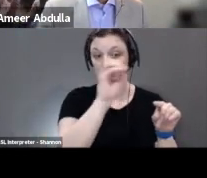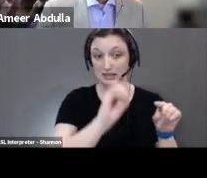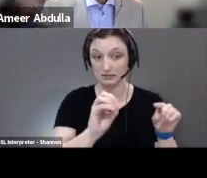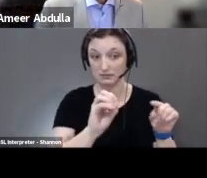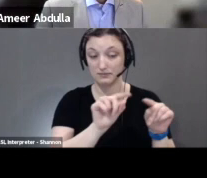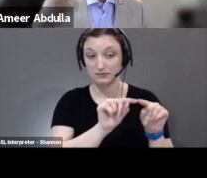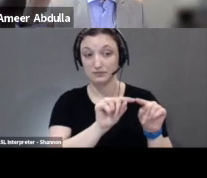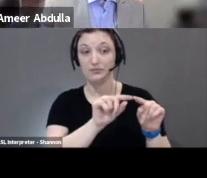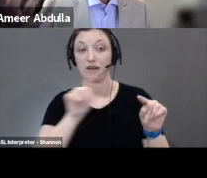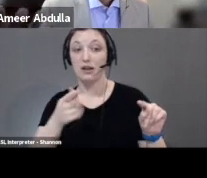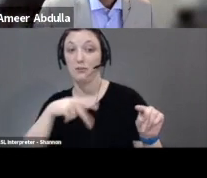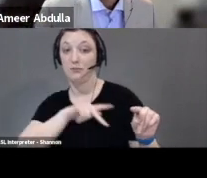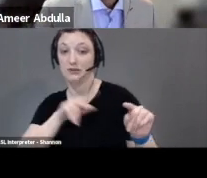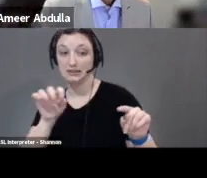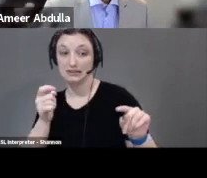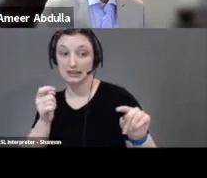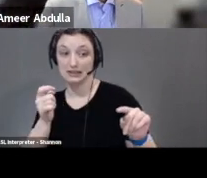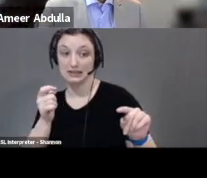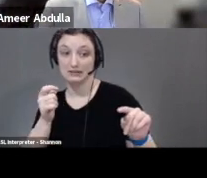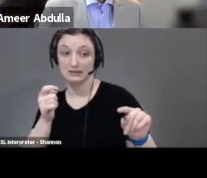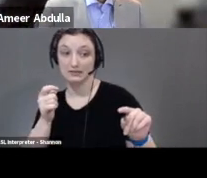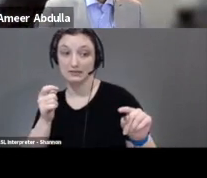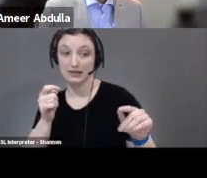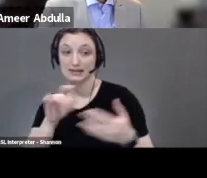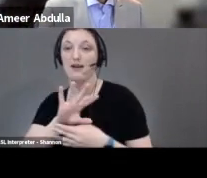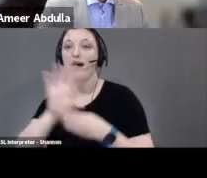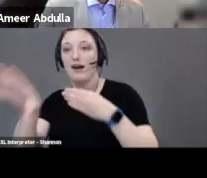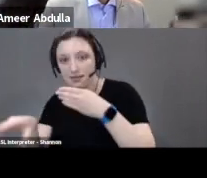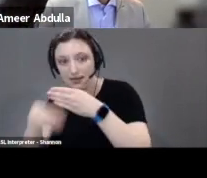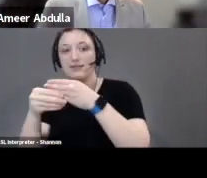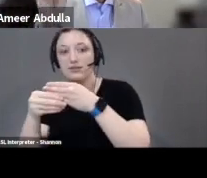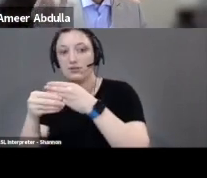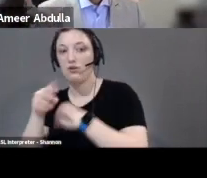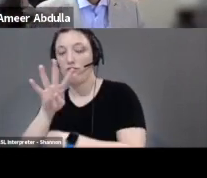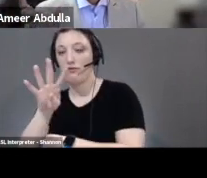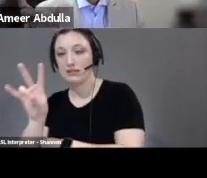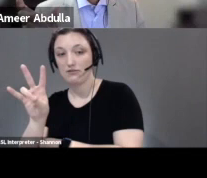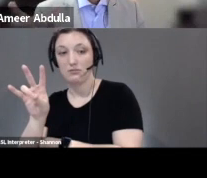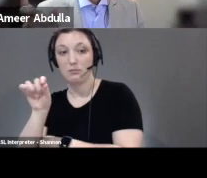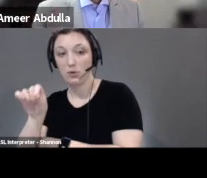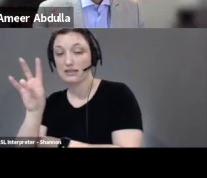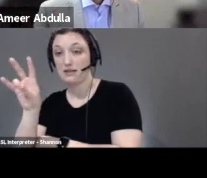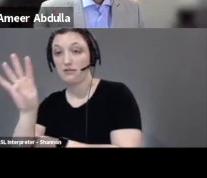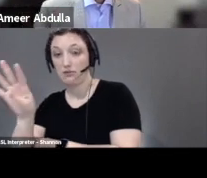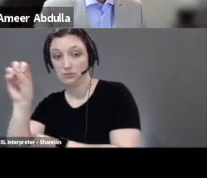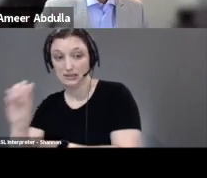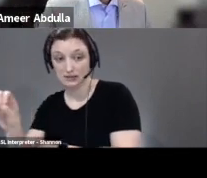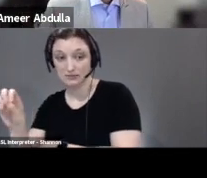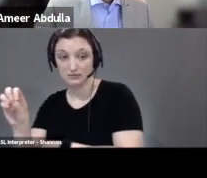paid to an individual is another 47.74%. So 12.2 plus